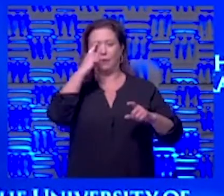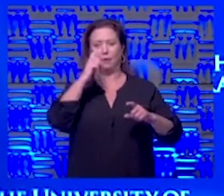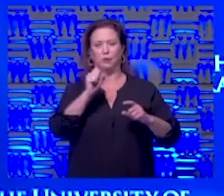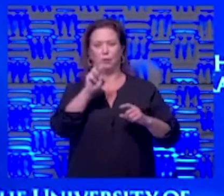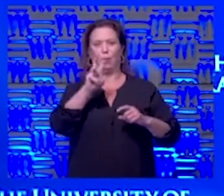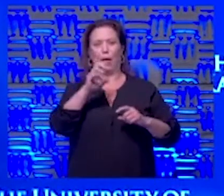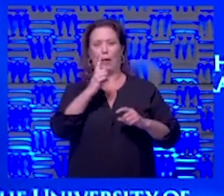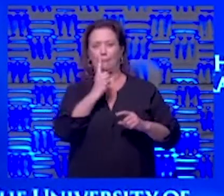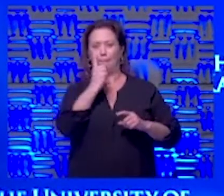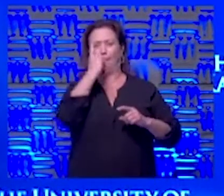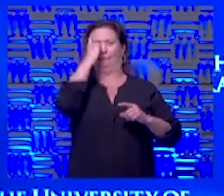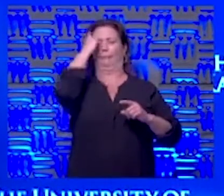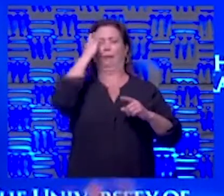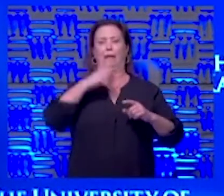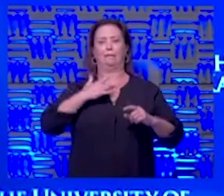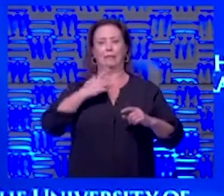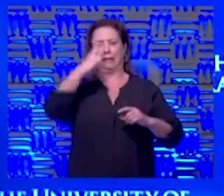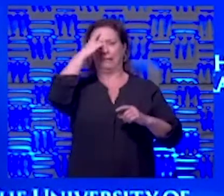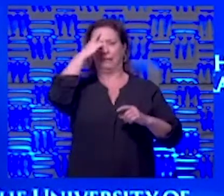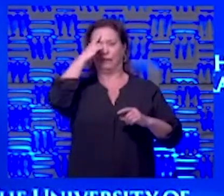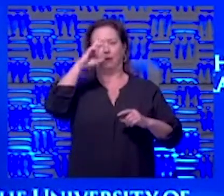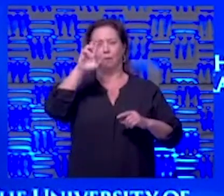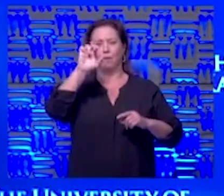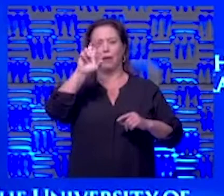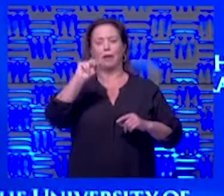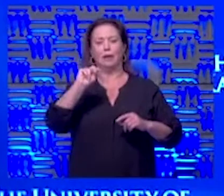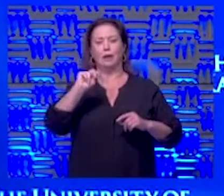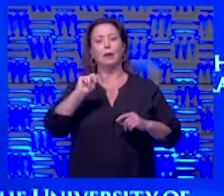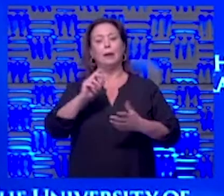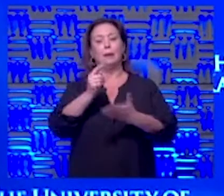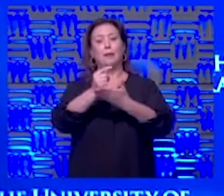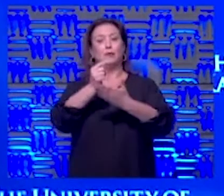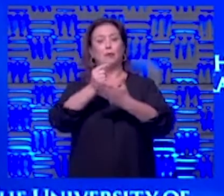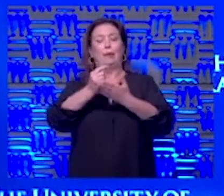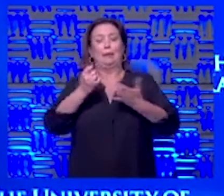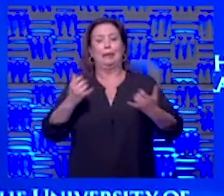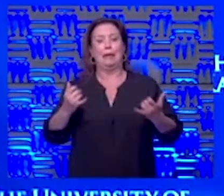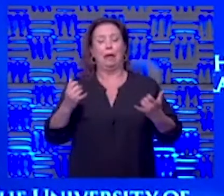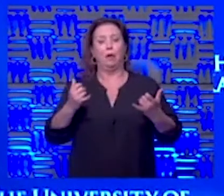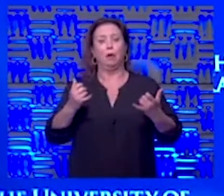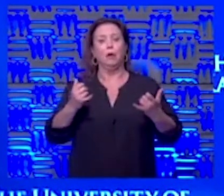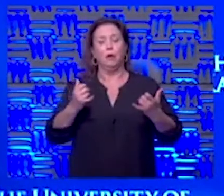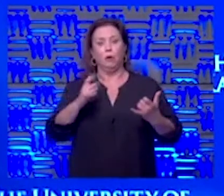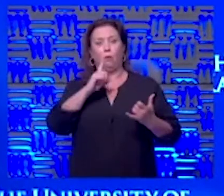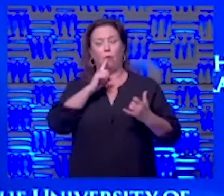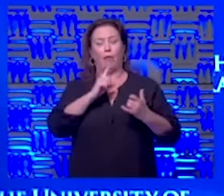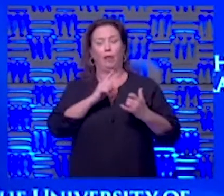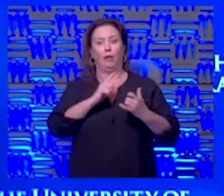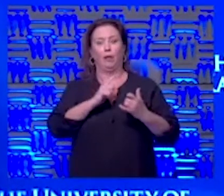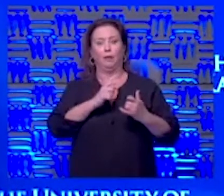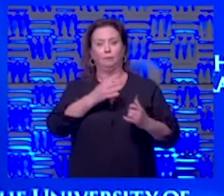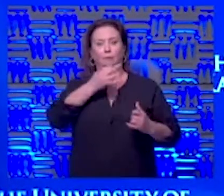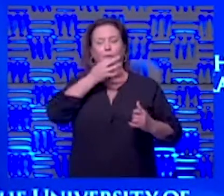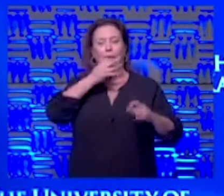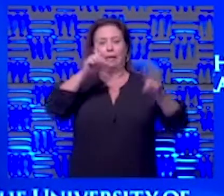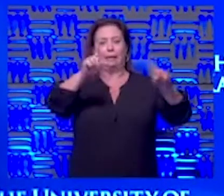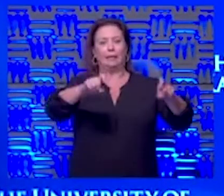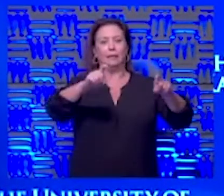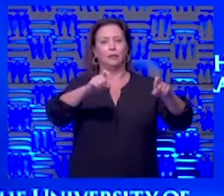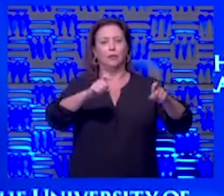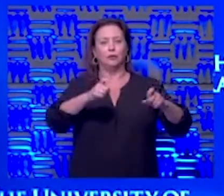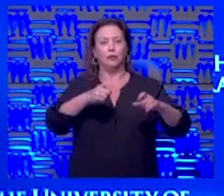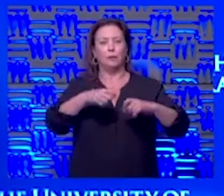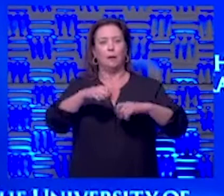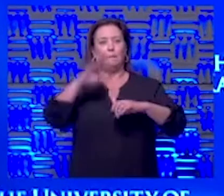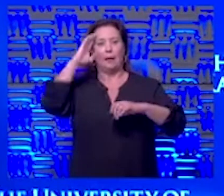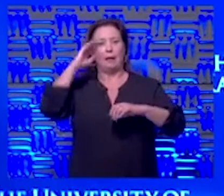like our treatment modalities, we're getting really good at doing those tests too. She told me to put my head all